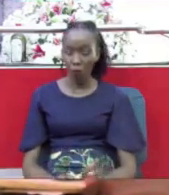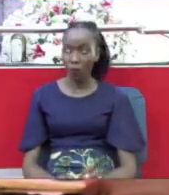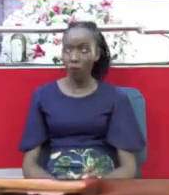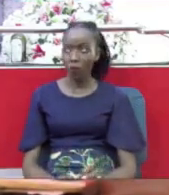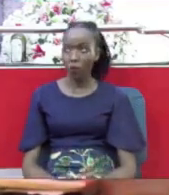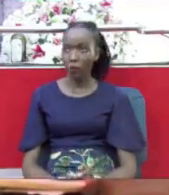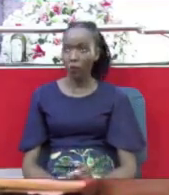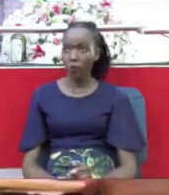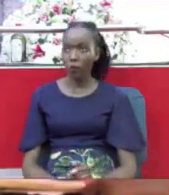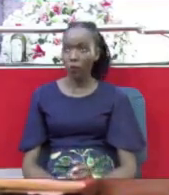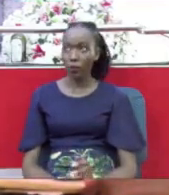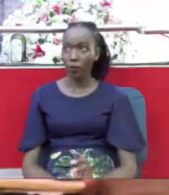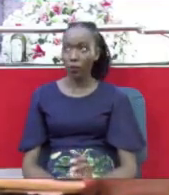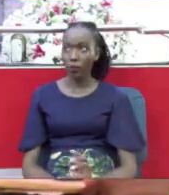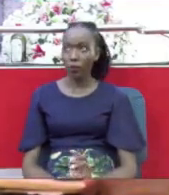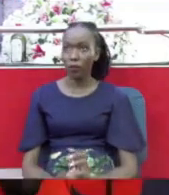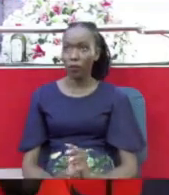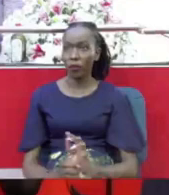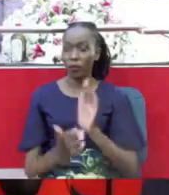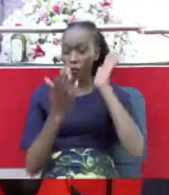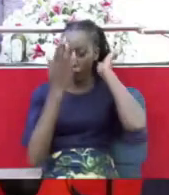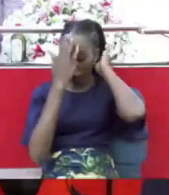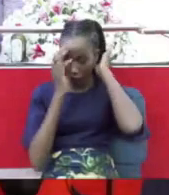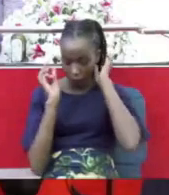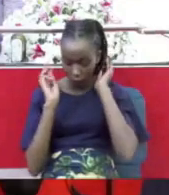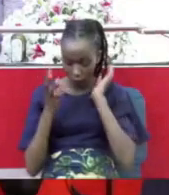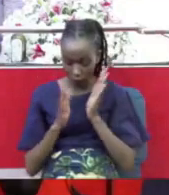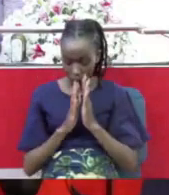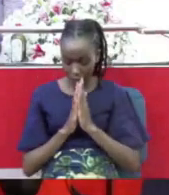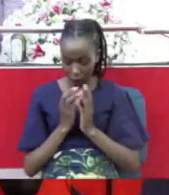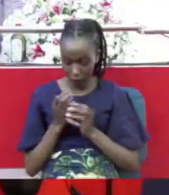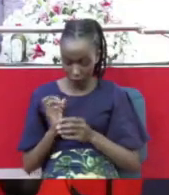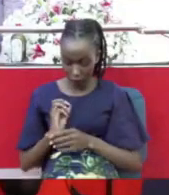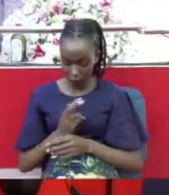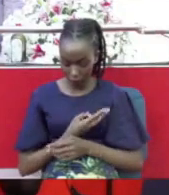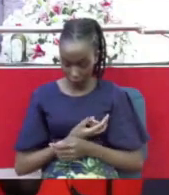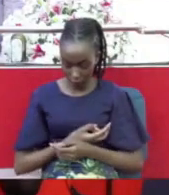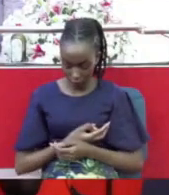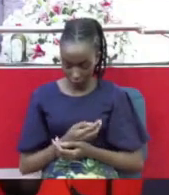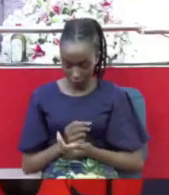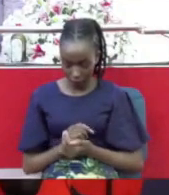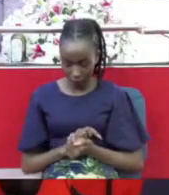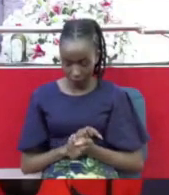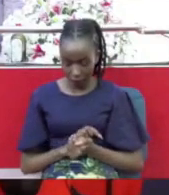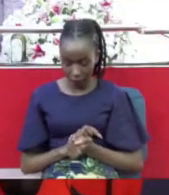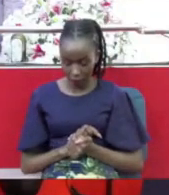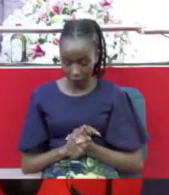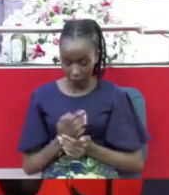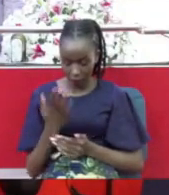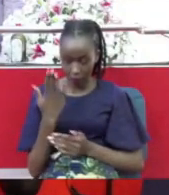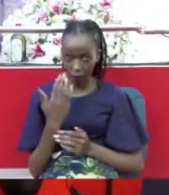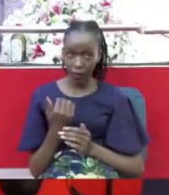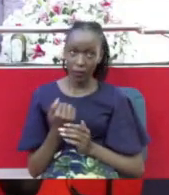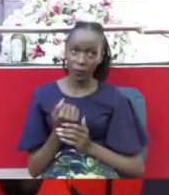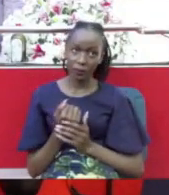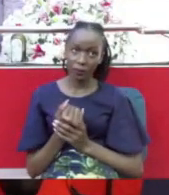Bishop Kimani will come at the end and pray for us and we shall be done. Now,